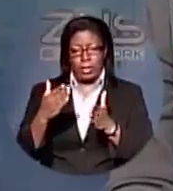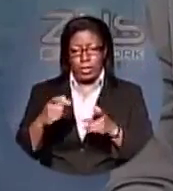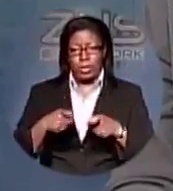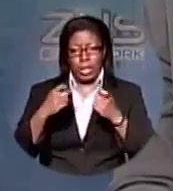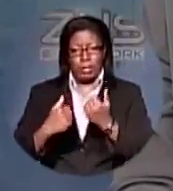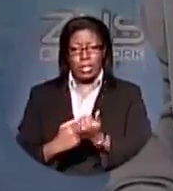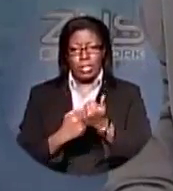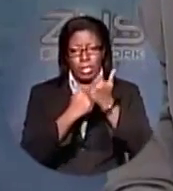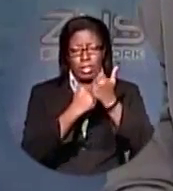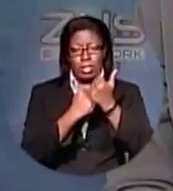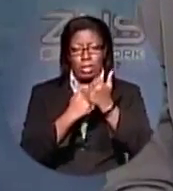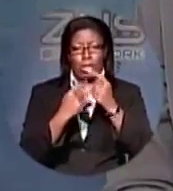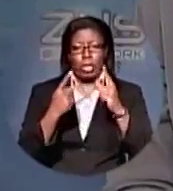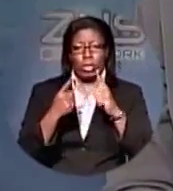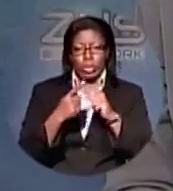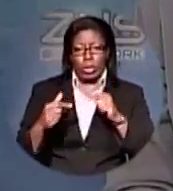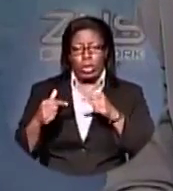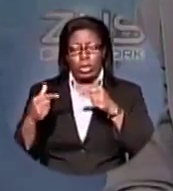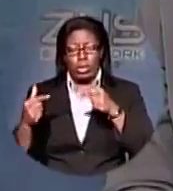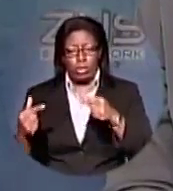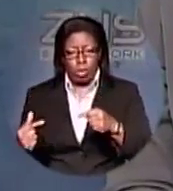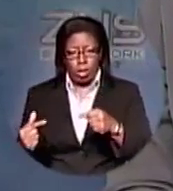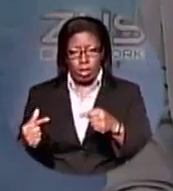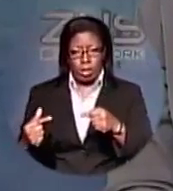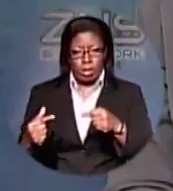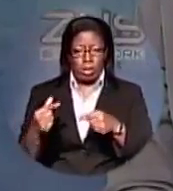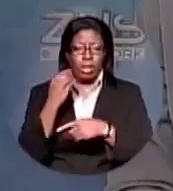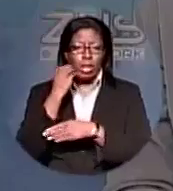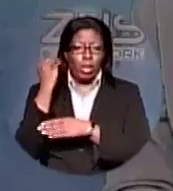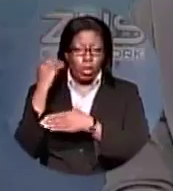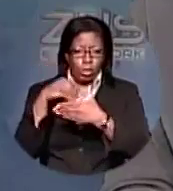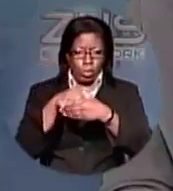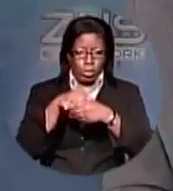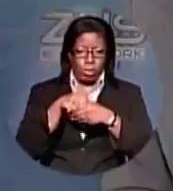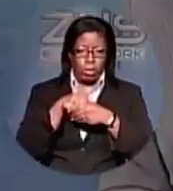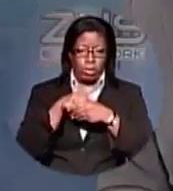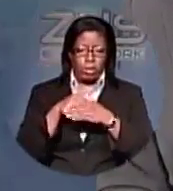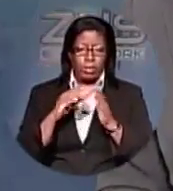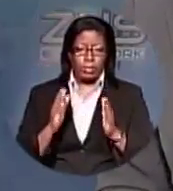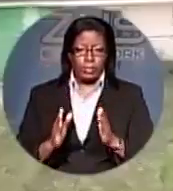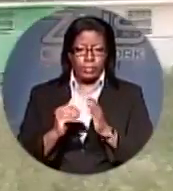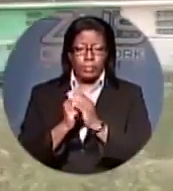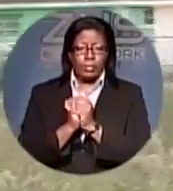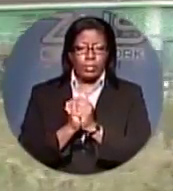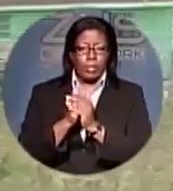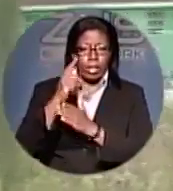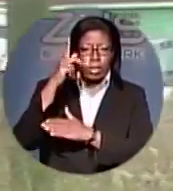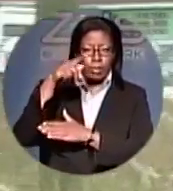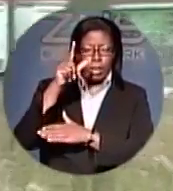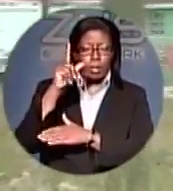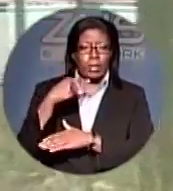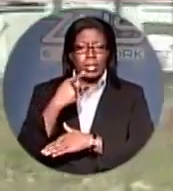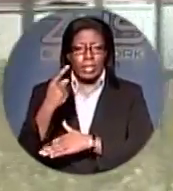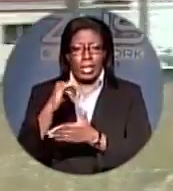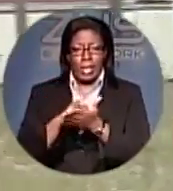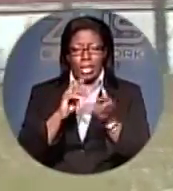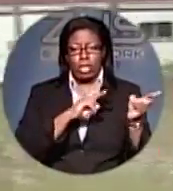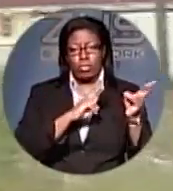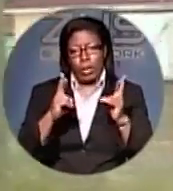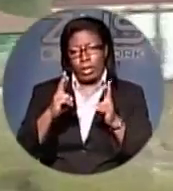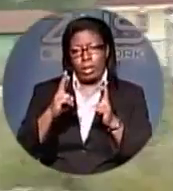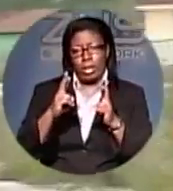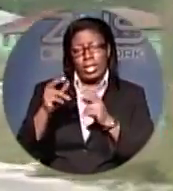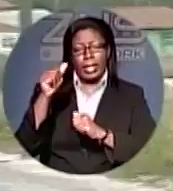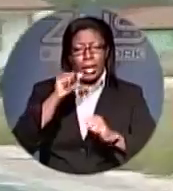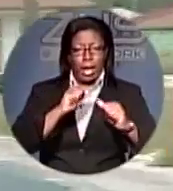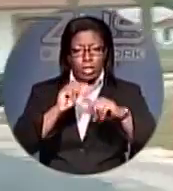struggling homeowners. Giovanni Stewart takes a look at the plan and its impact. The Progressive Liberal Party says it's ready to take